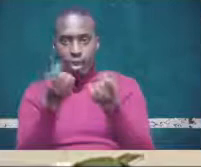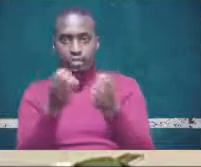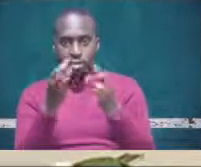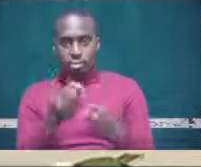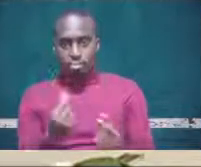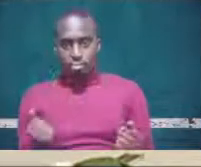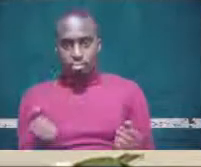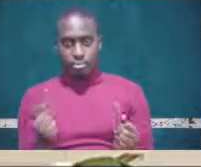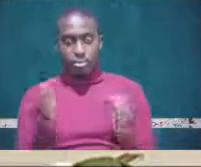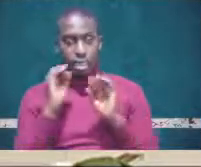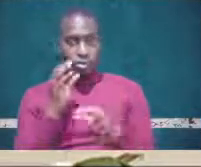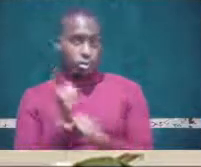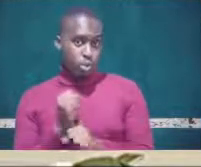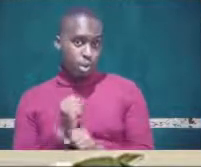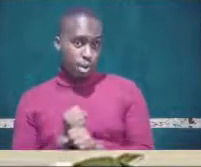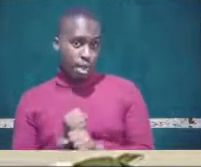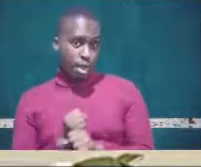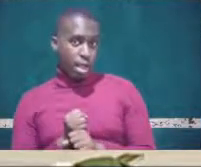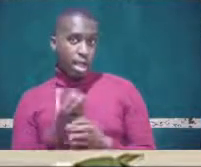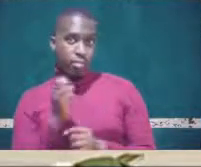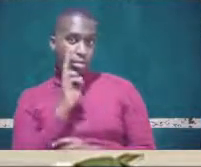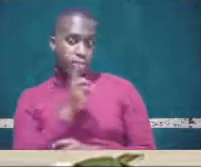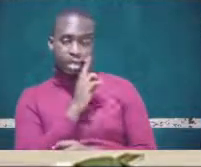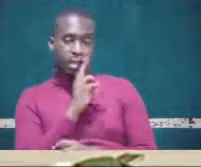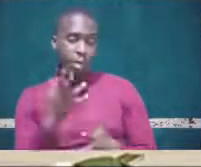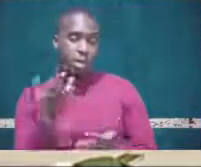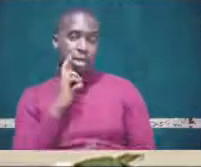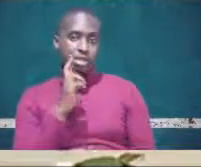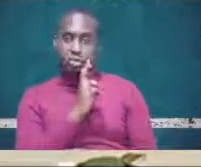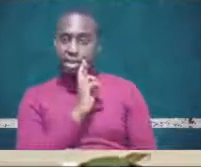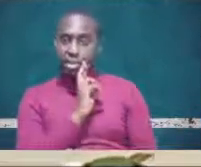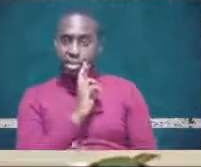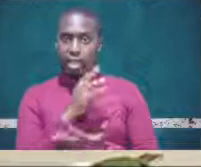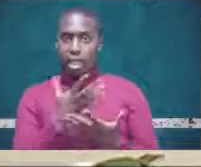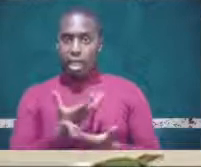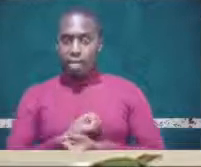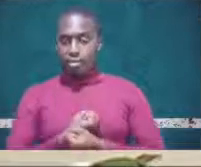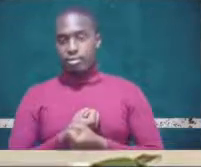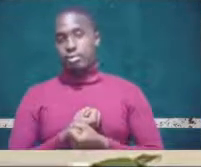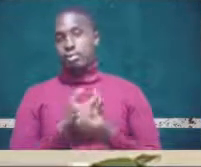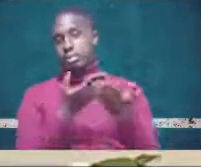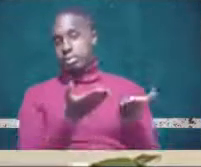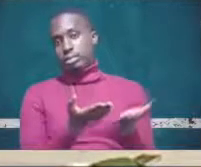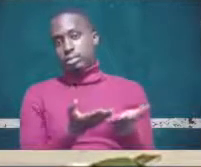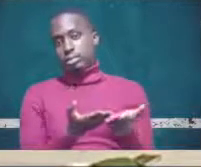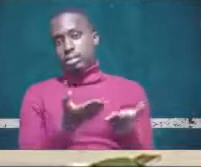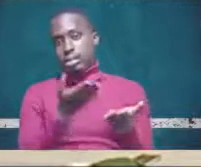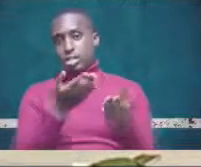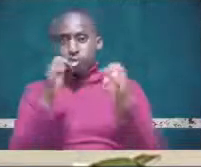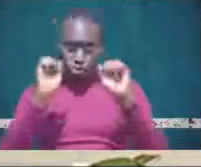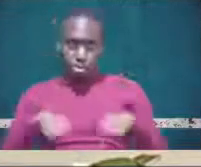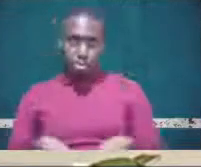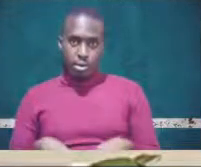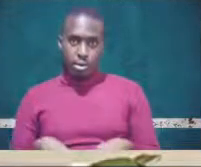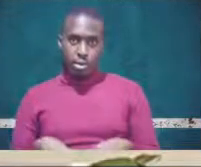if you're operating, if you have a hotel, if you have a restaurant, and you happen to have this, here you will be able